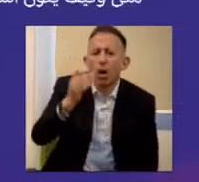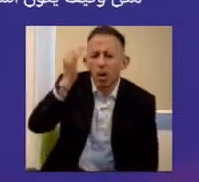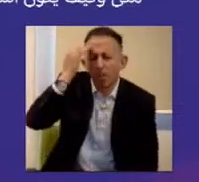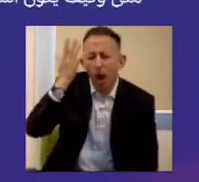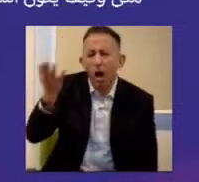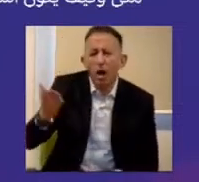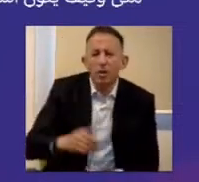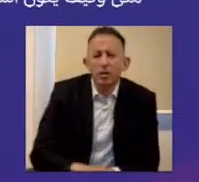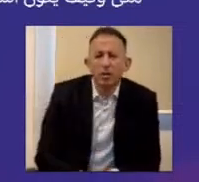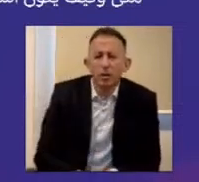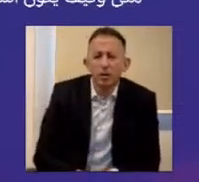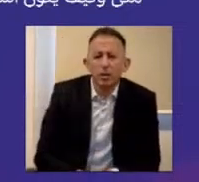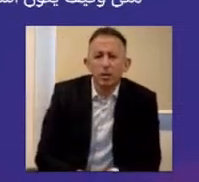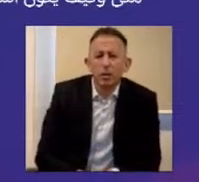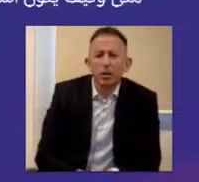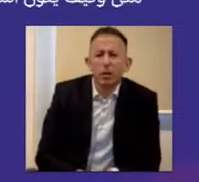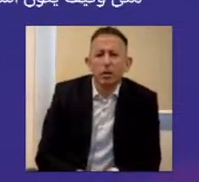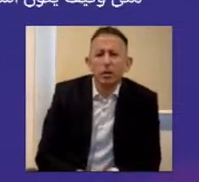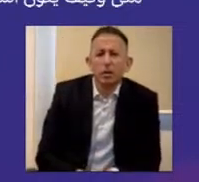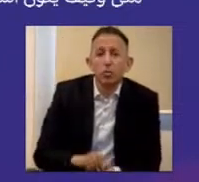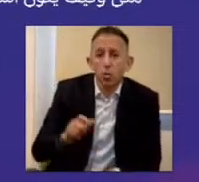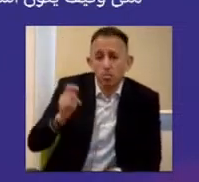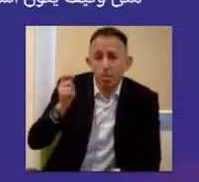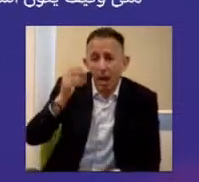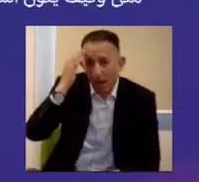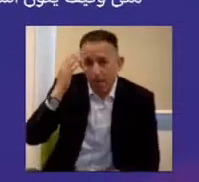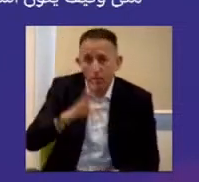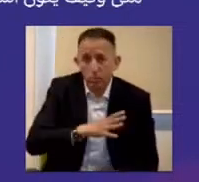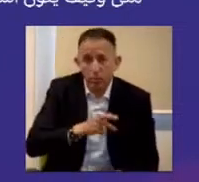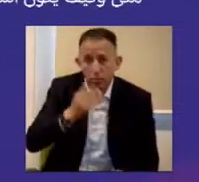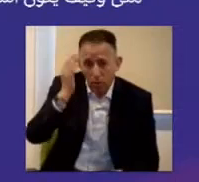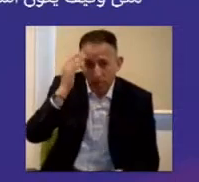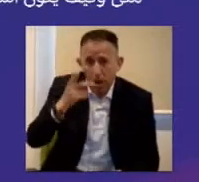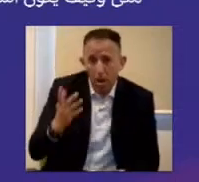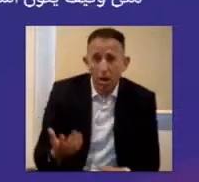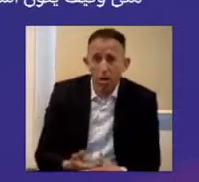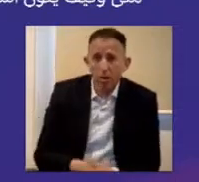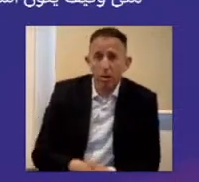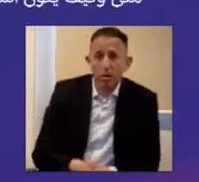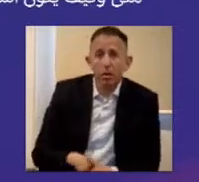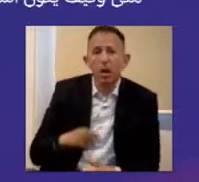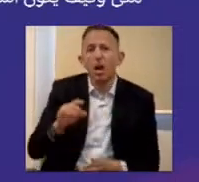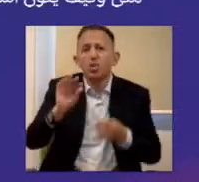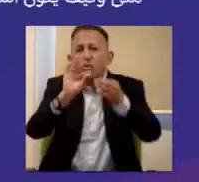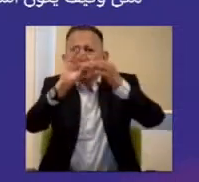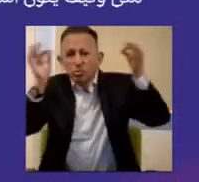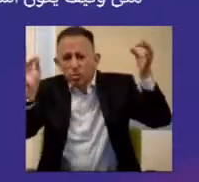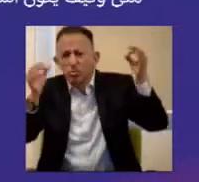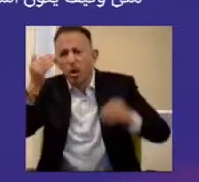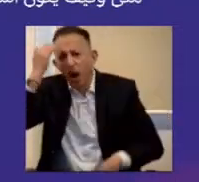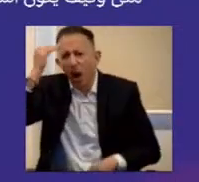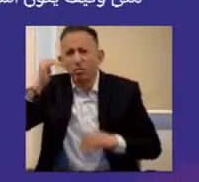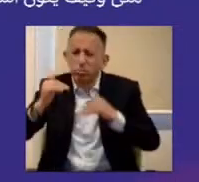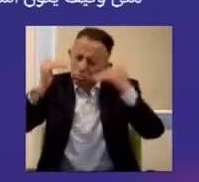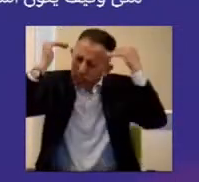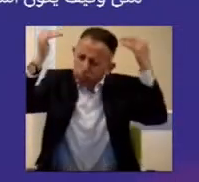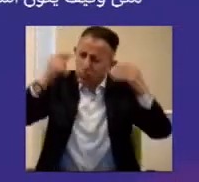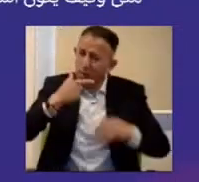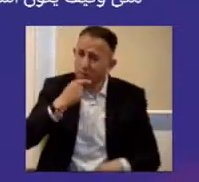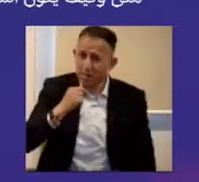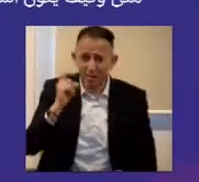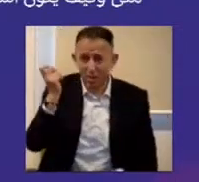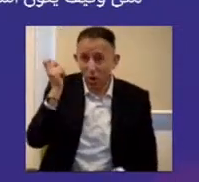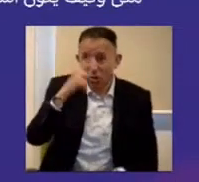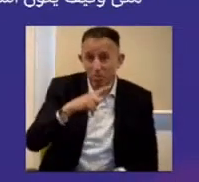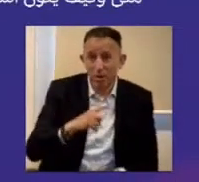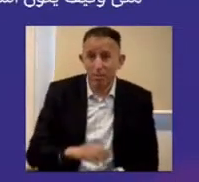students. And the answer, because it's a third degree polynomial and it's a bit complicated in reasoning, only very good